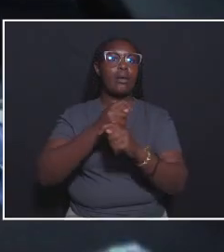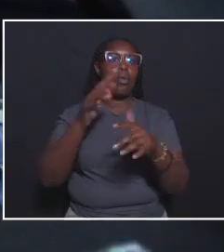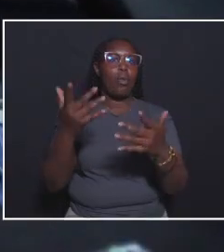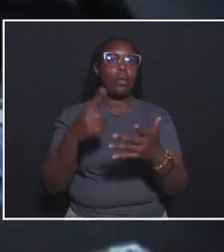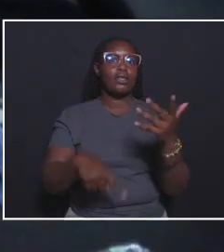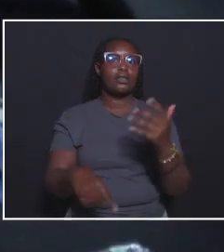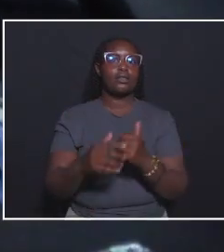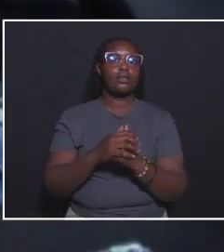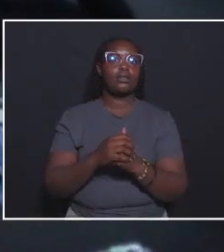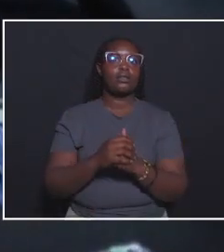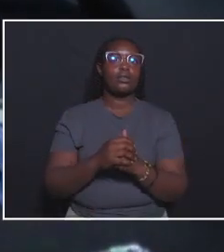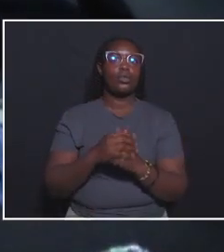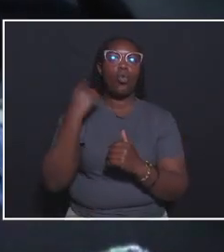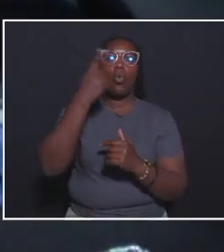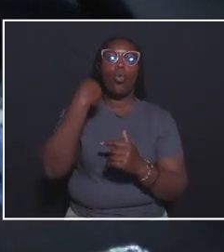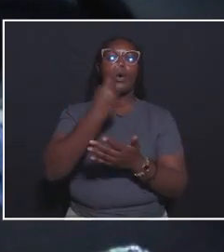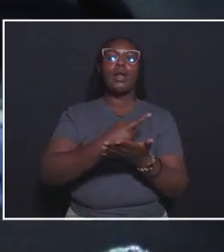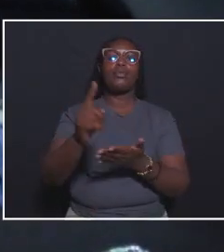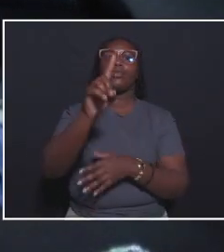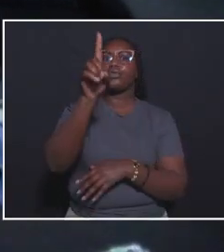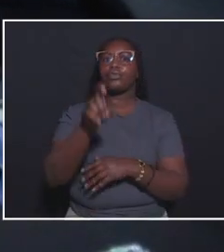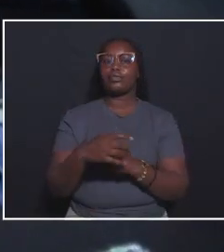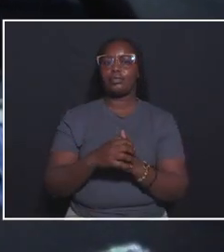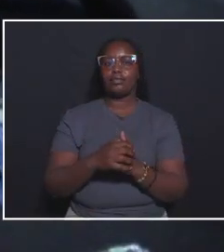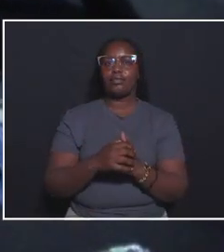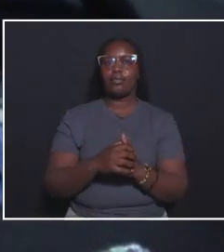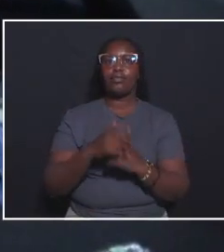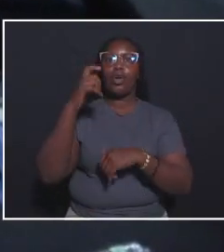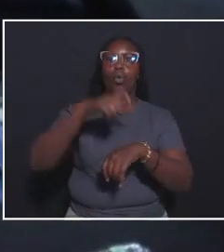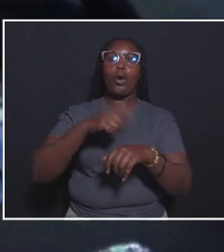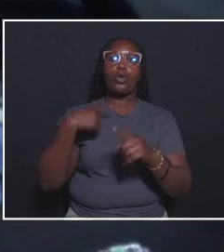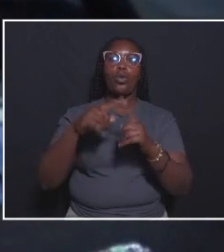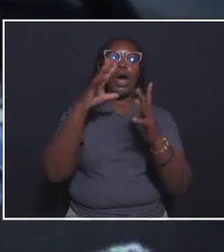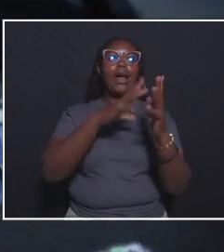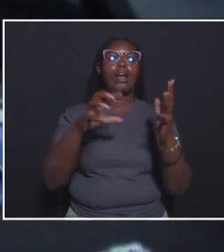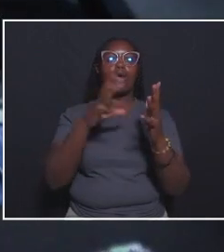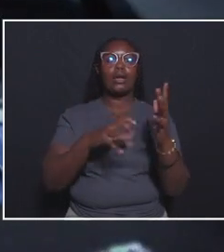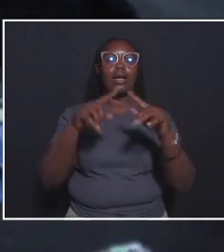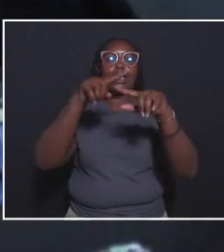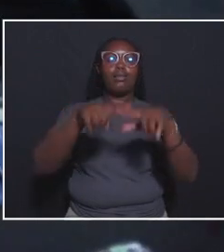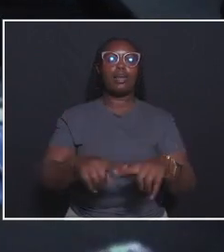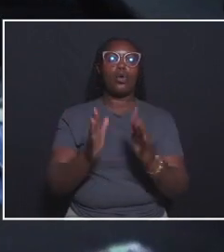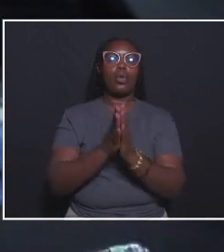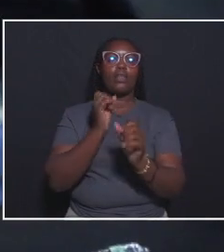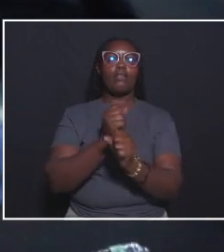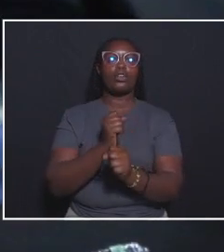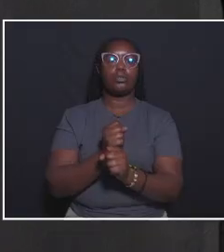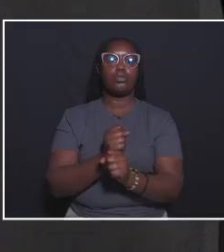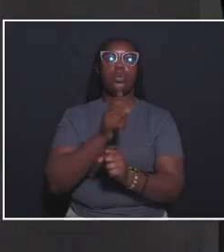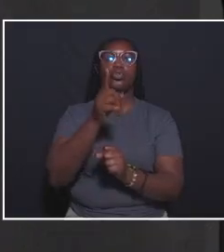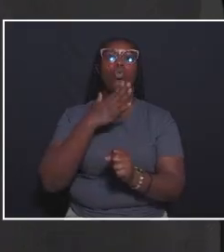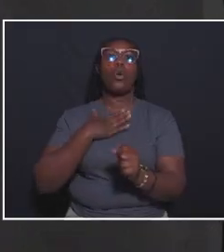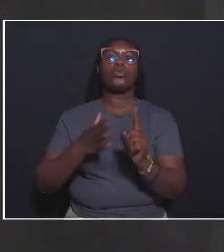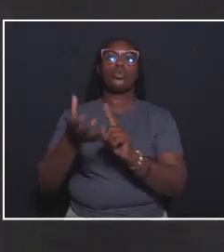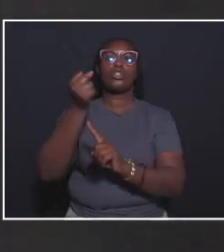To go with a boom. So when you're recording on set, it depends on the function. What do you want to achieve?